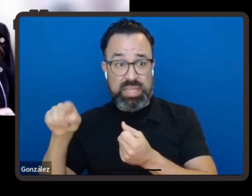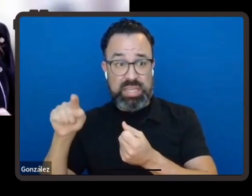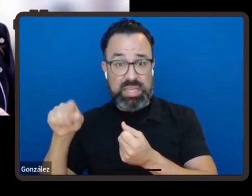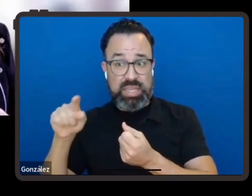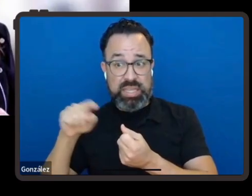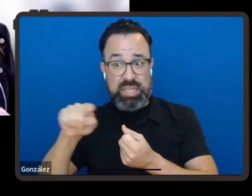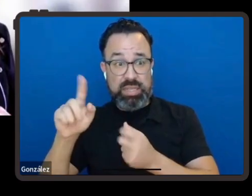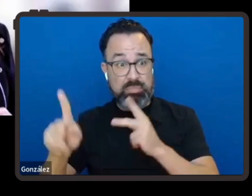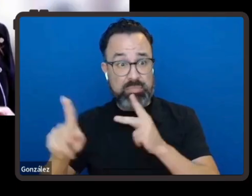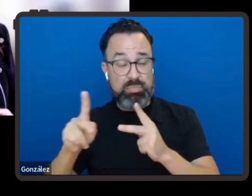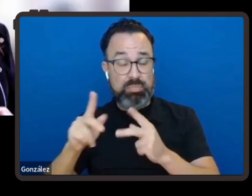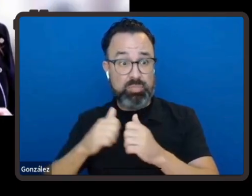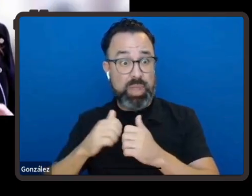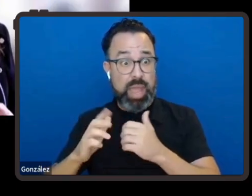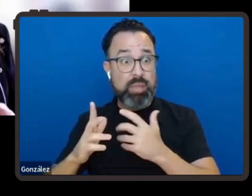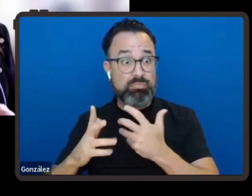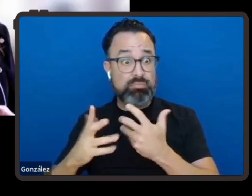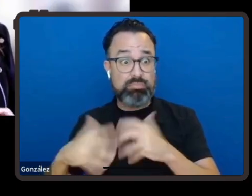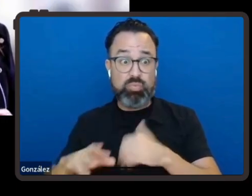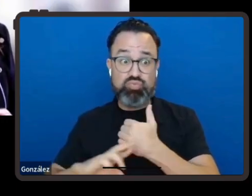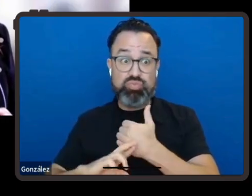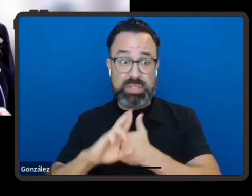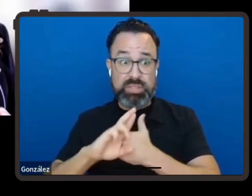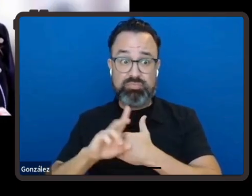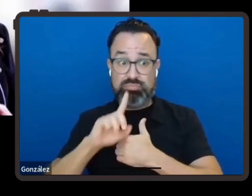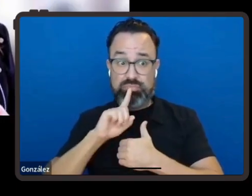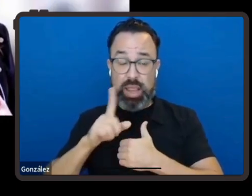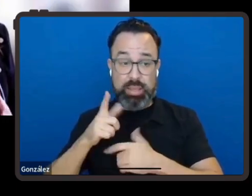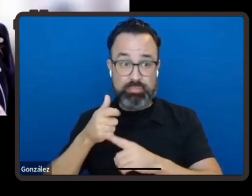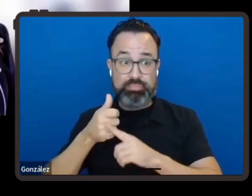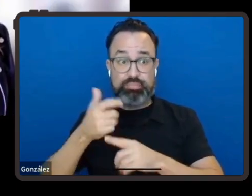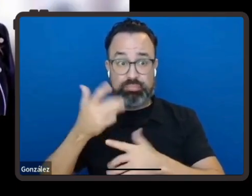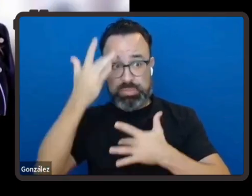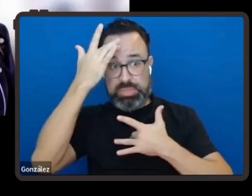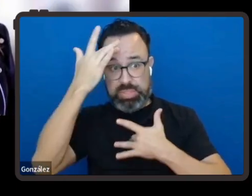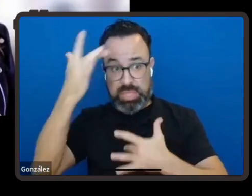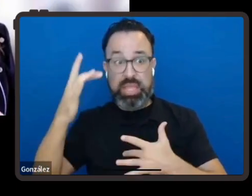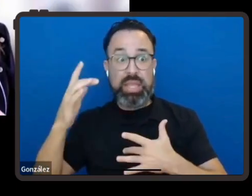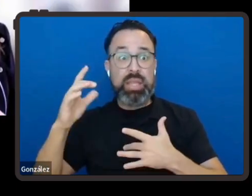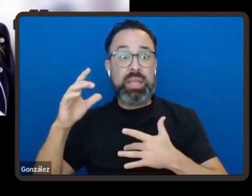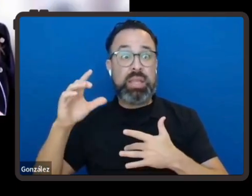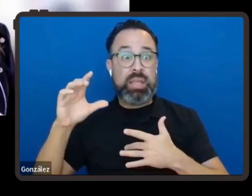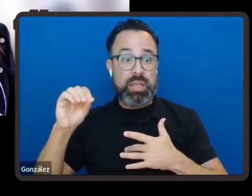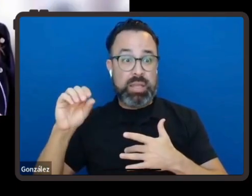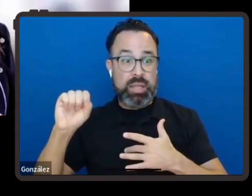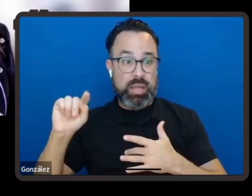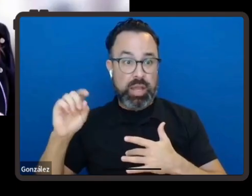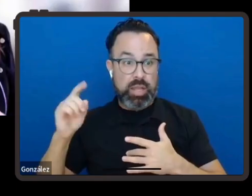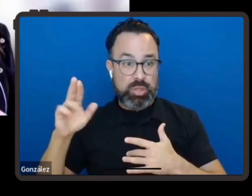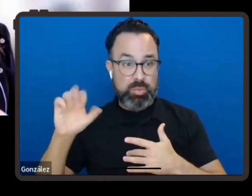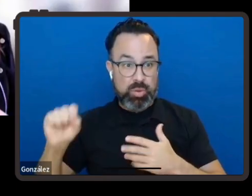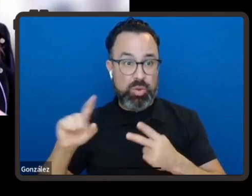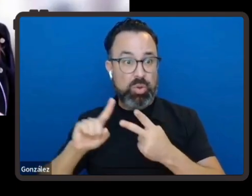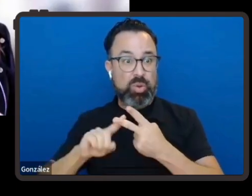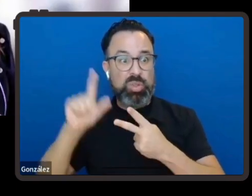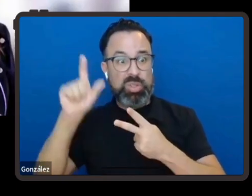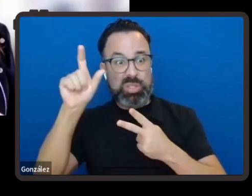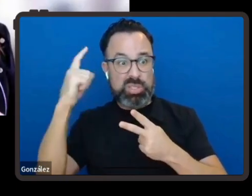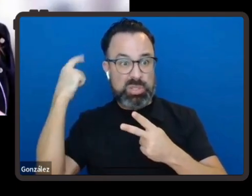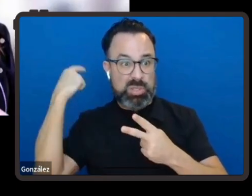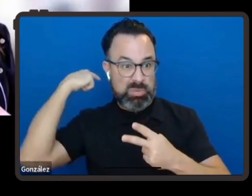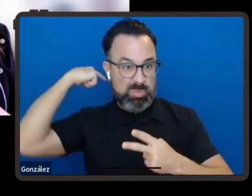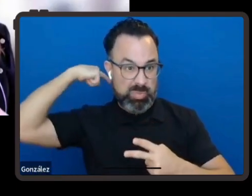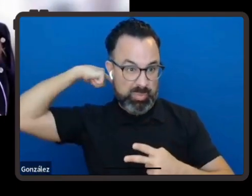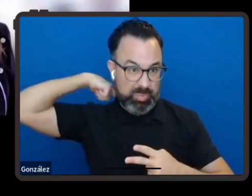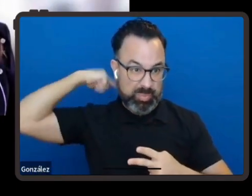risk, significant risk from osteoporosis and scoliosis and bone problems. So I think that it needs to